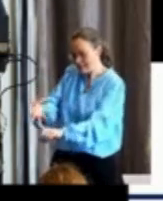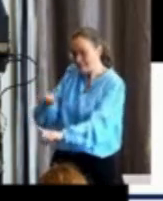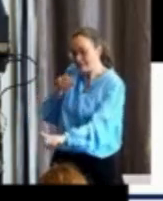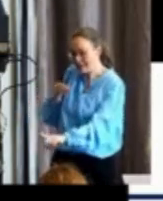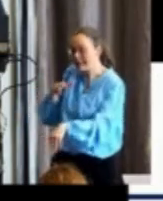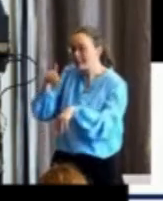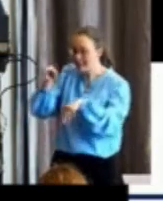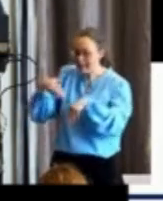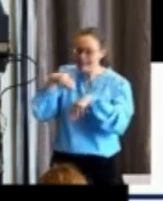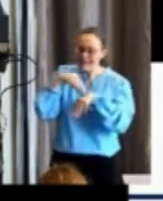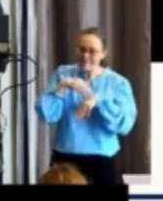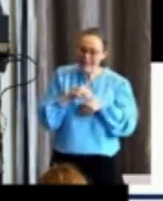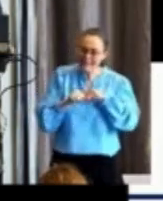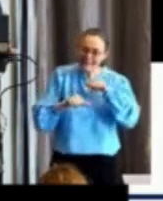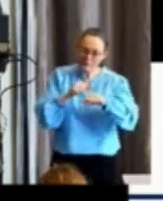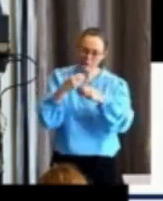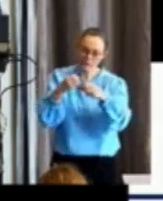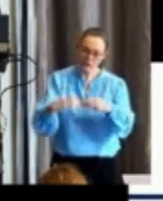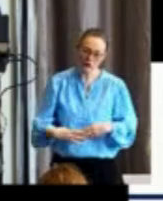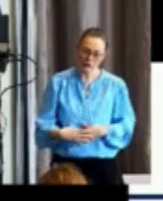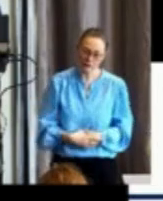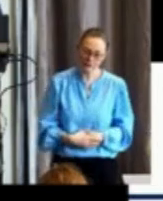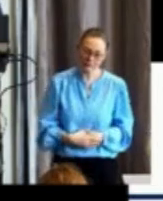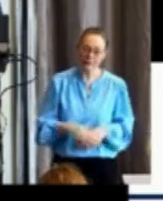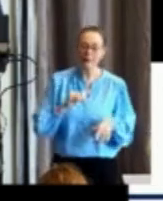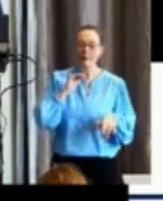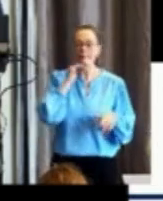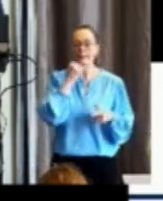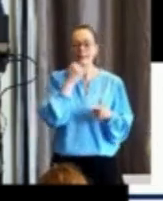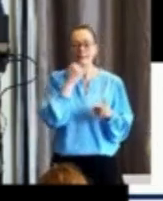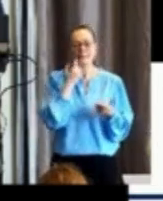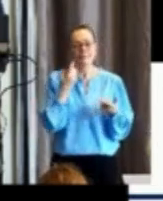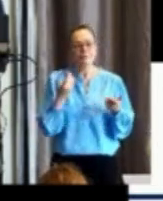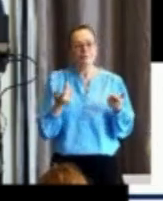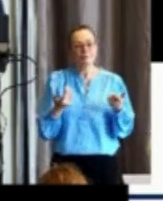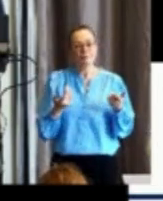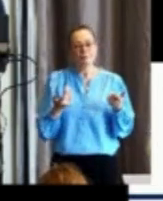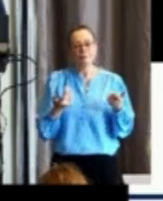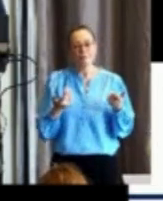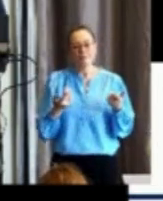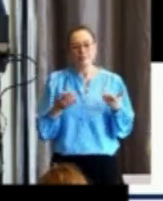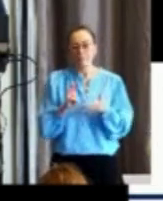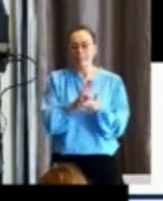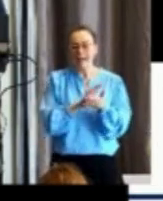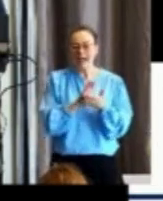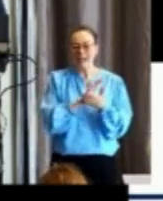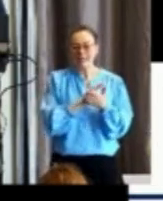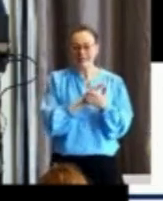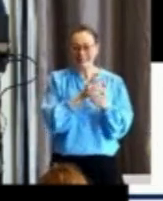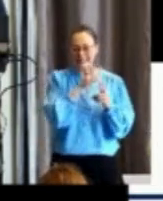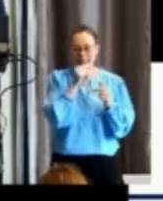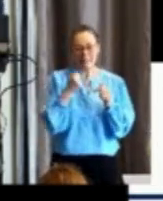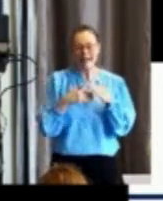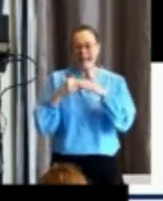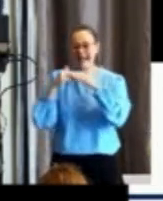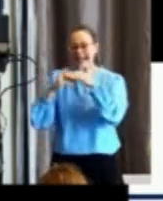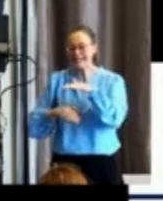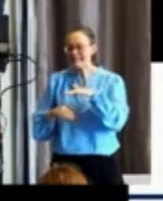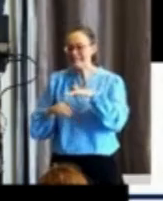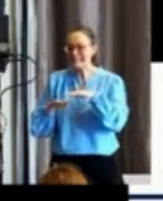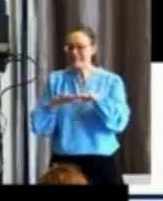gut microbiome sequencing results, just because the biological samples are less stable